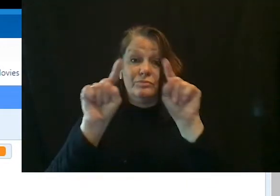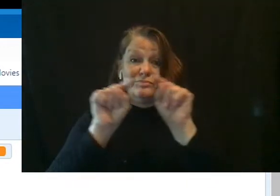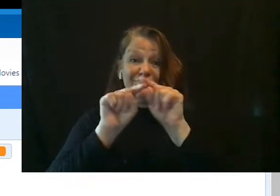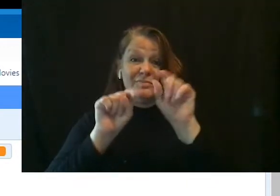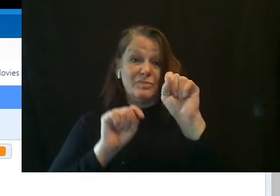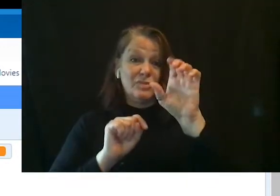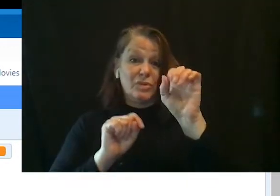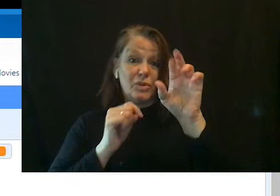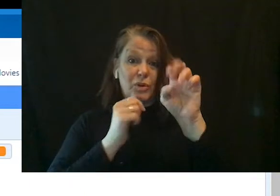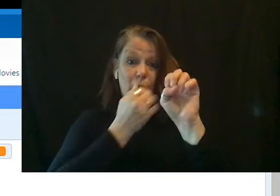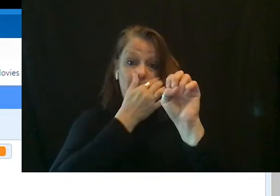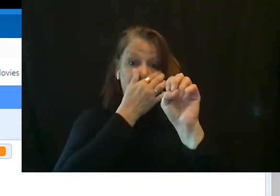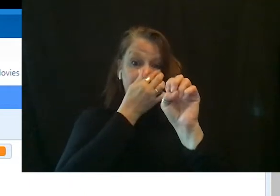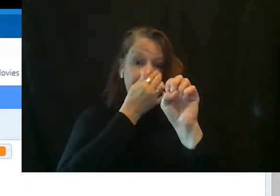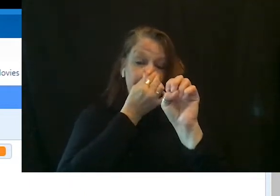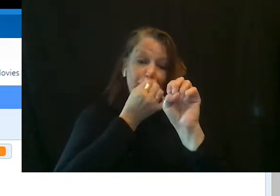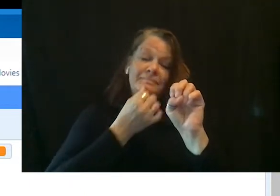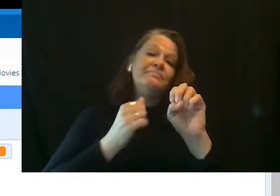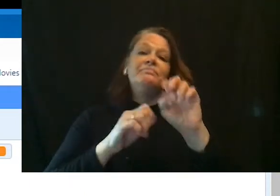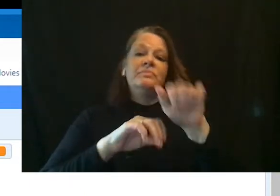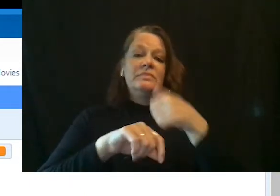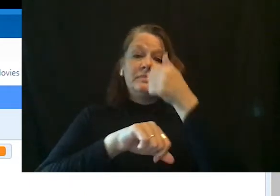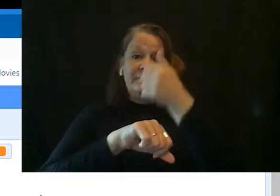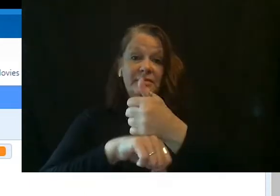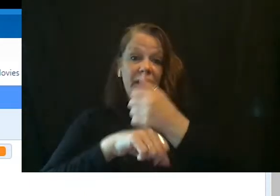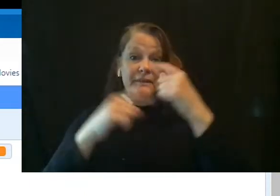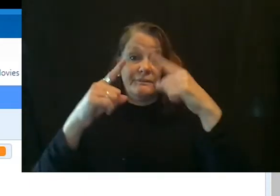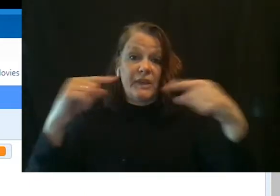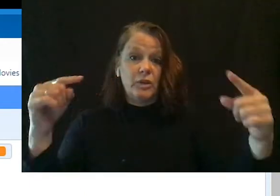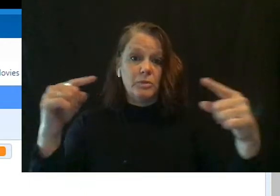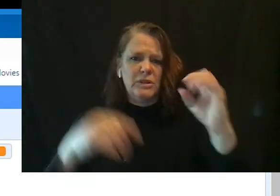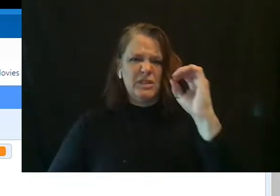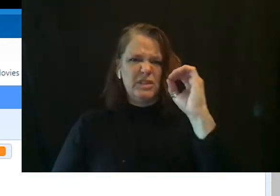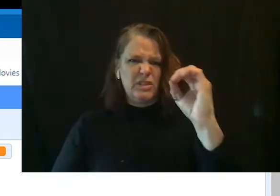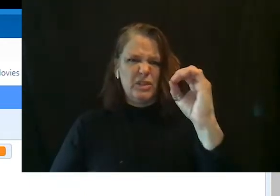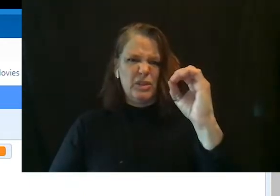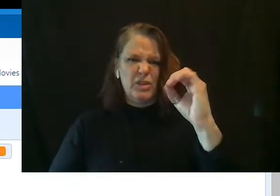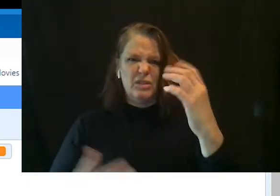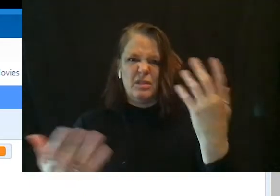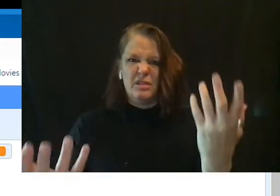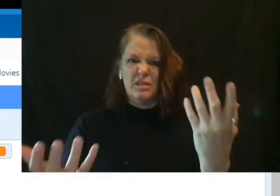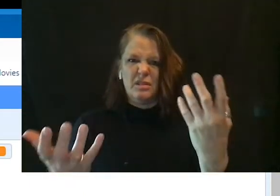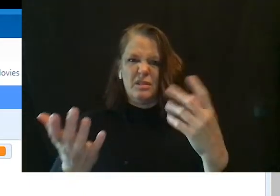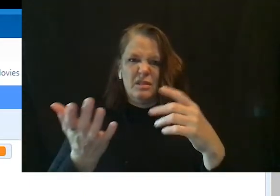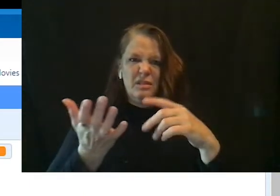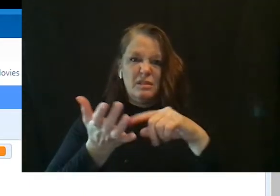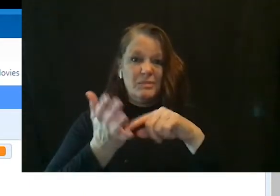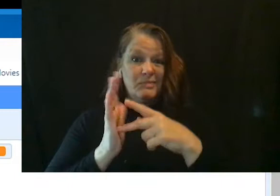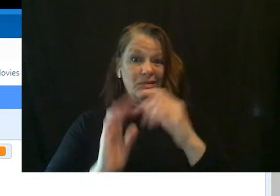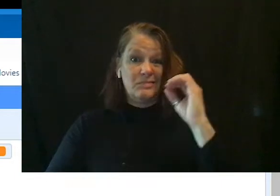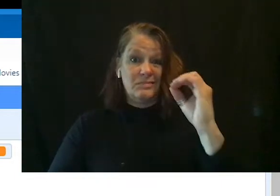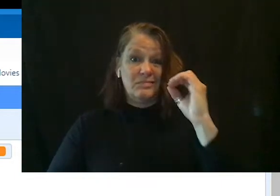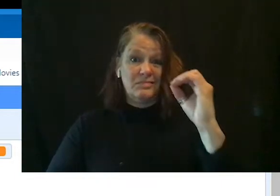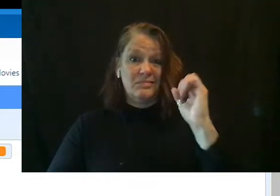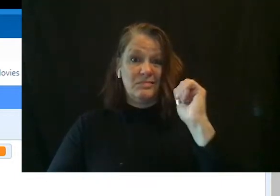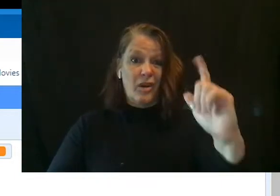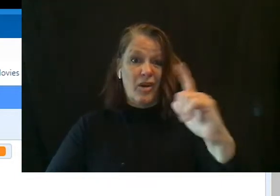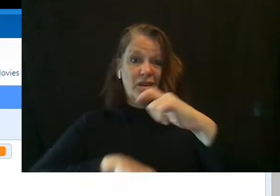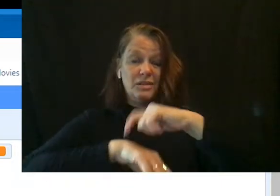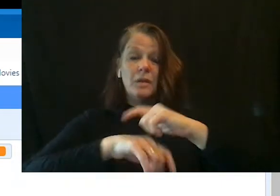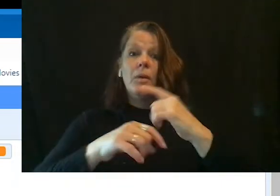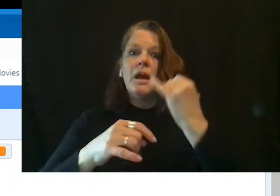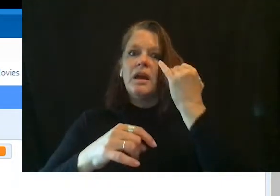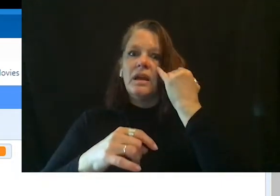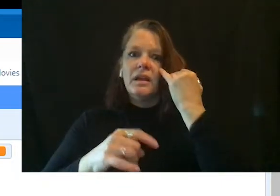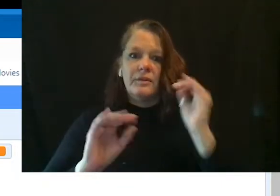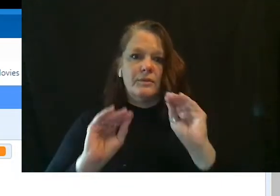well, let's set our variable to score to 0, but that's just going to set to 0 every single time. But what if we do